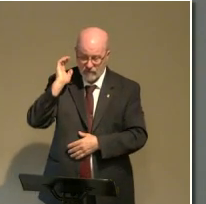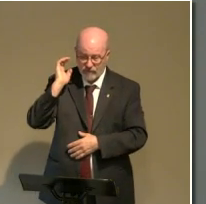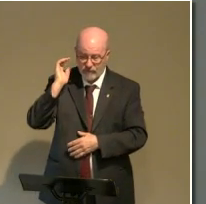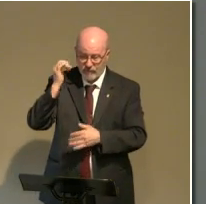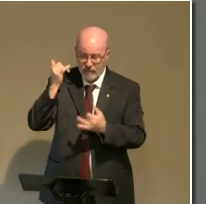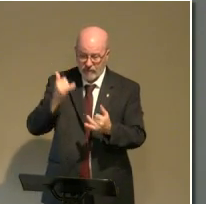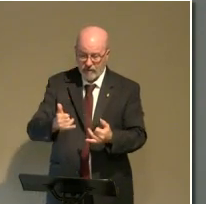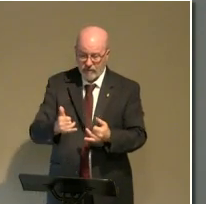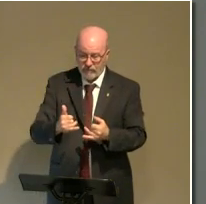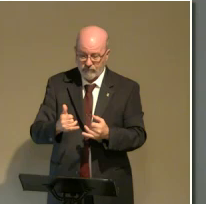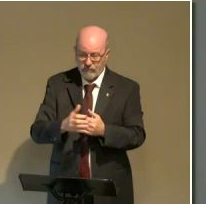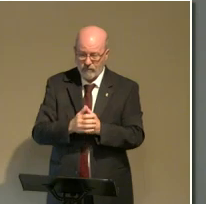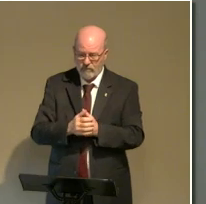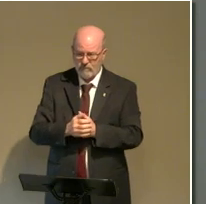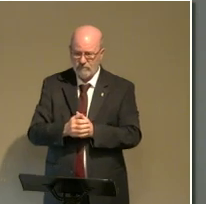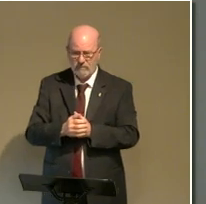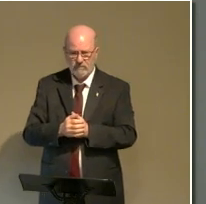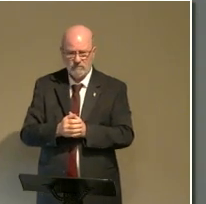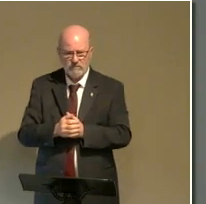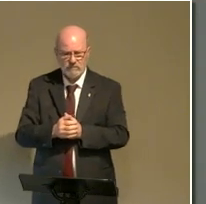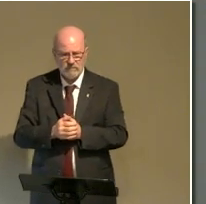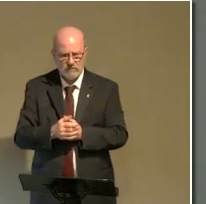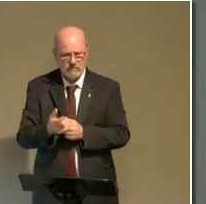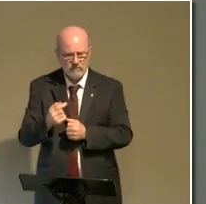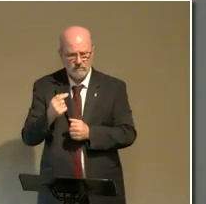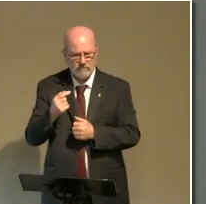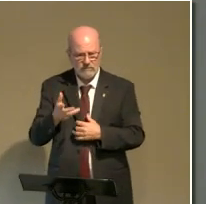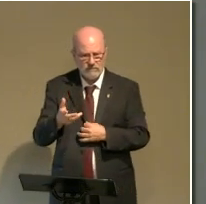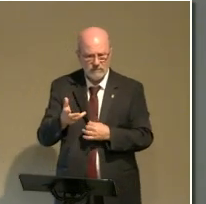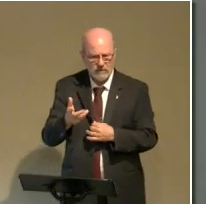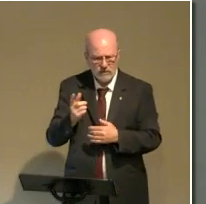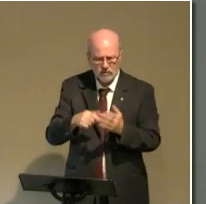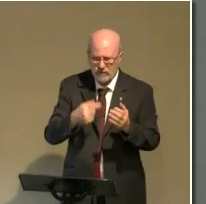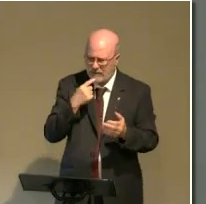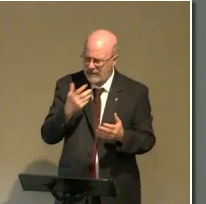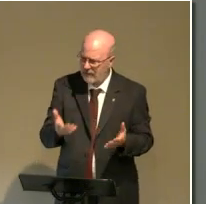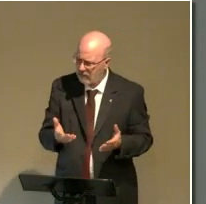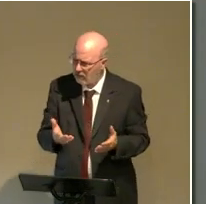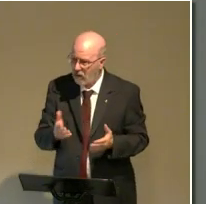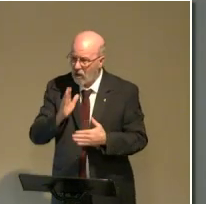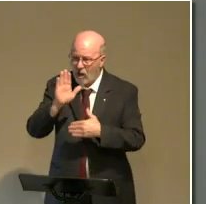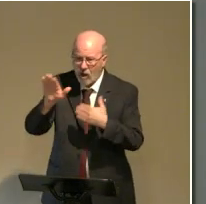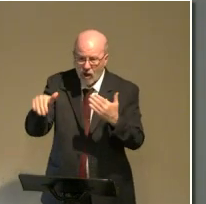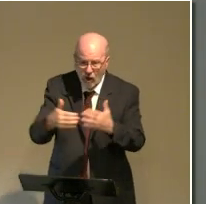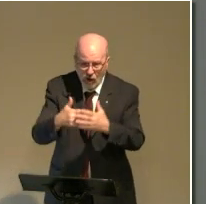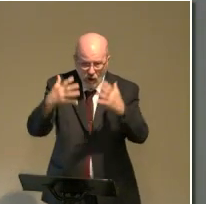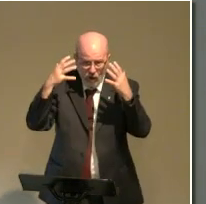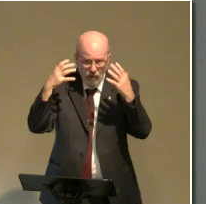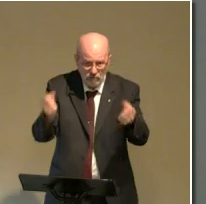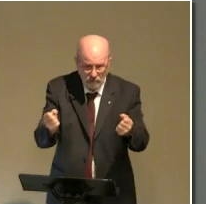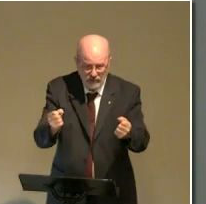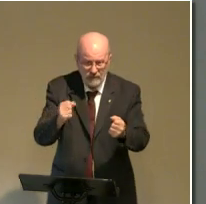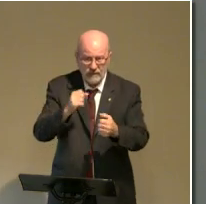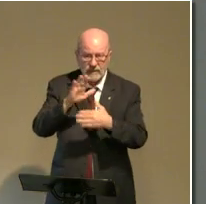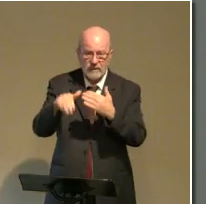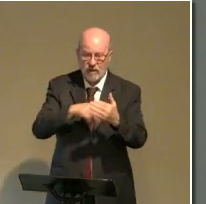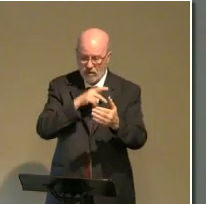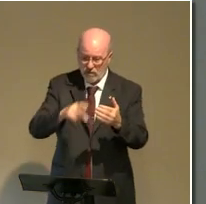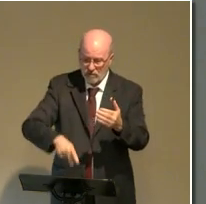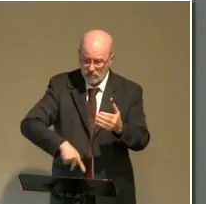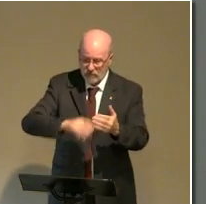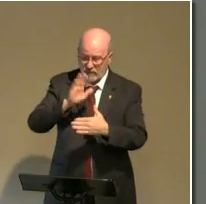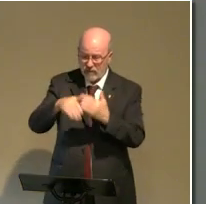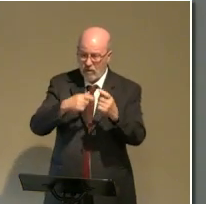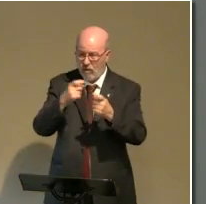lions. Wow, they're lying. Right? What do they say here? All the presidents and all the princes and all